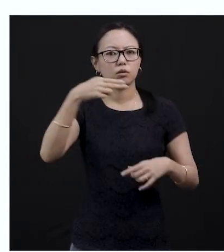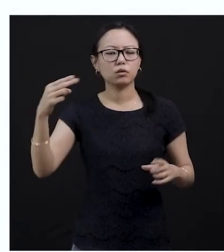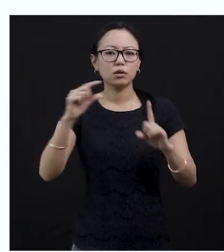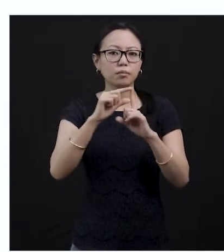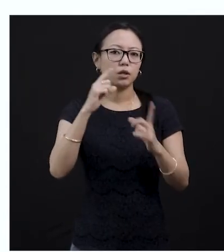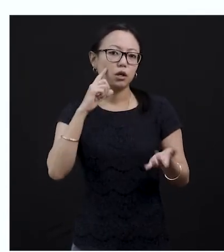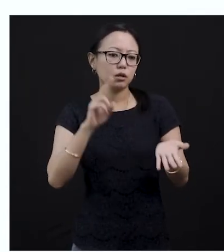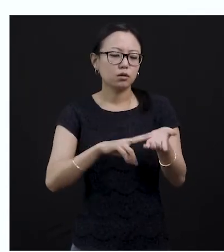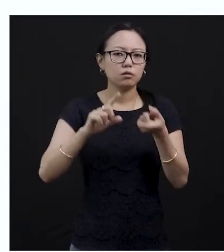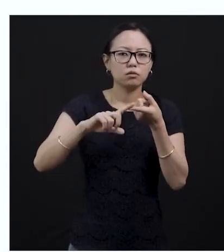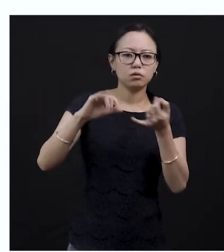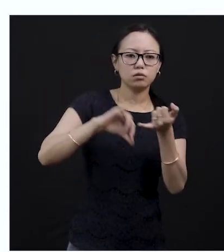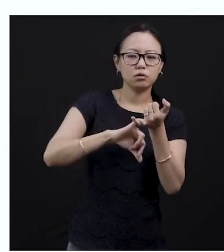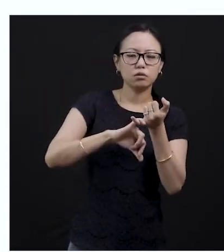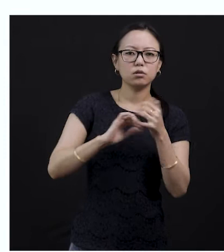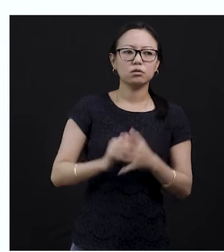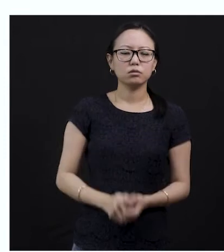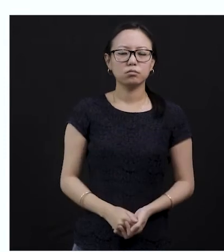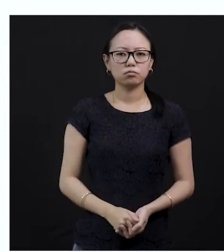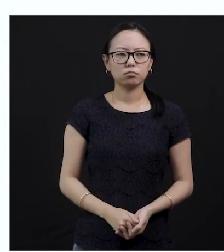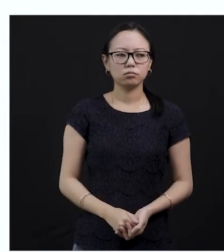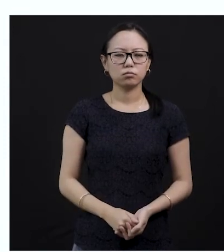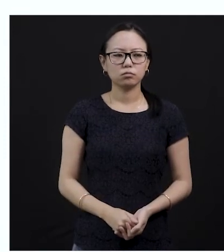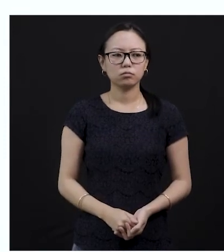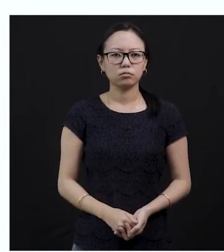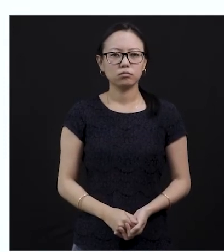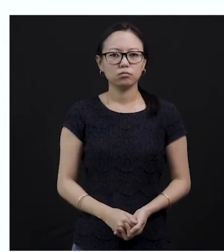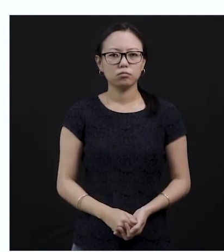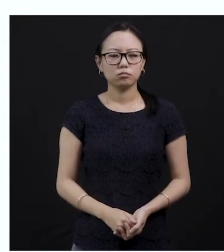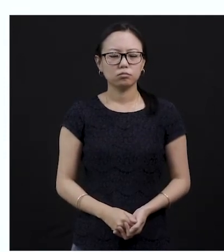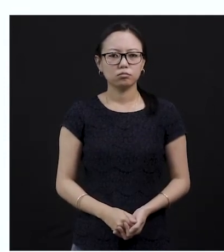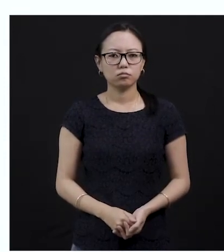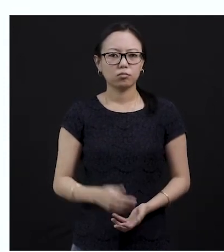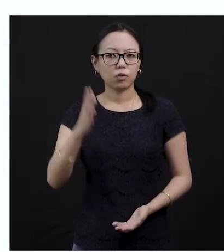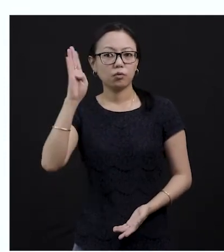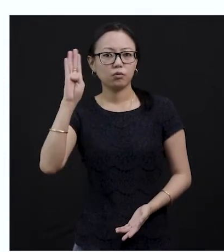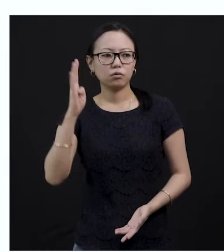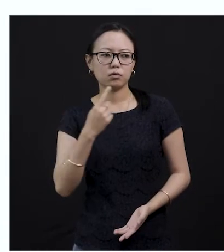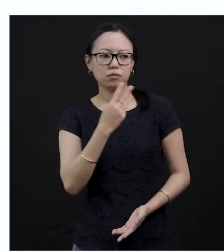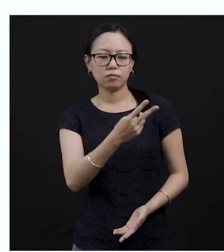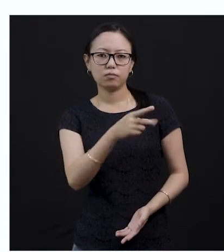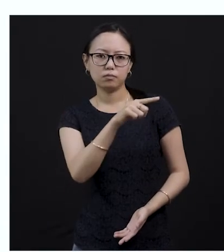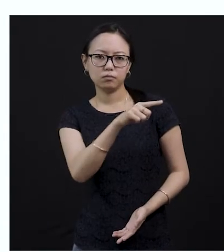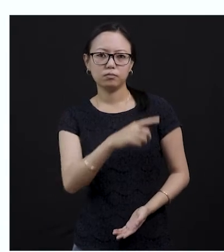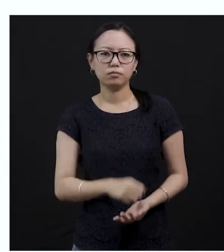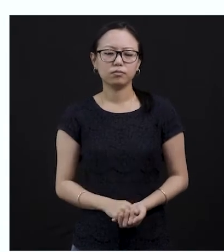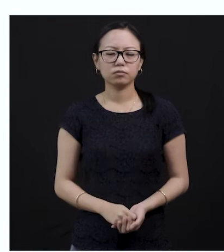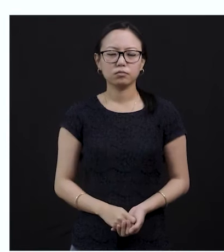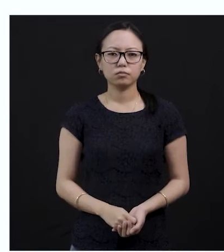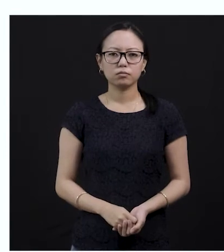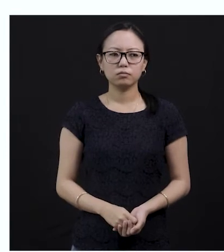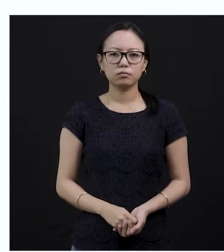find trees like this. Pine trees, and they will have leaves like this, yes, and like this,